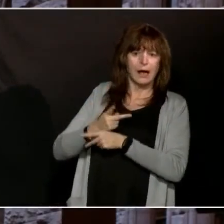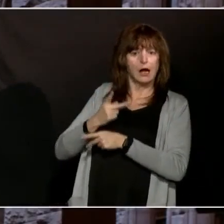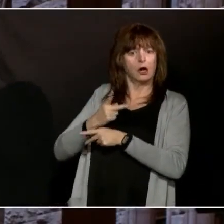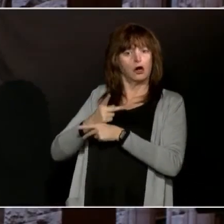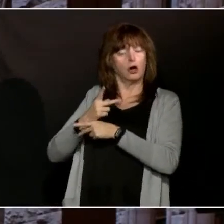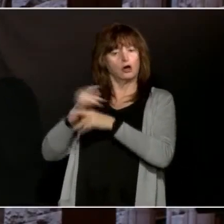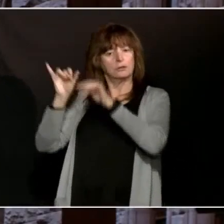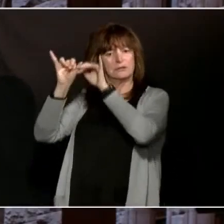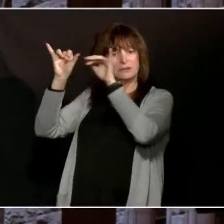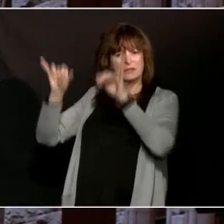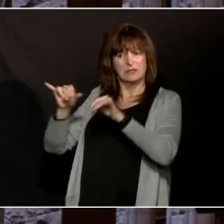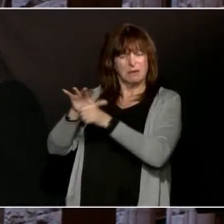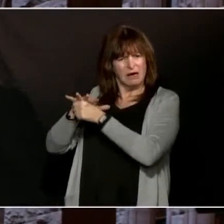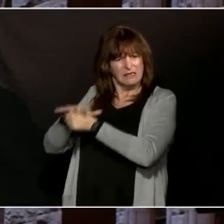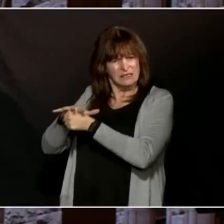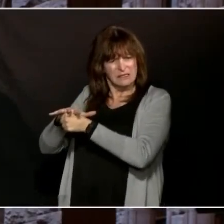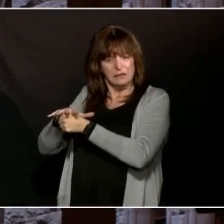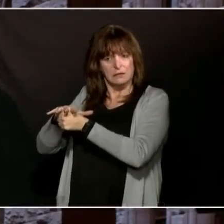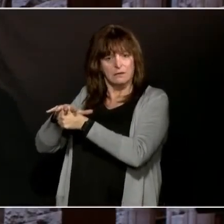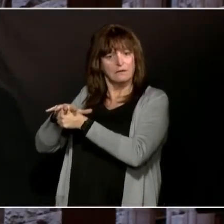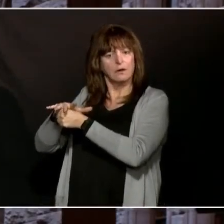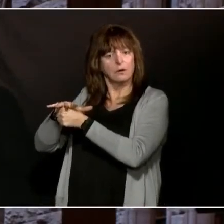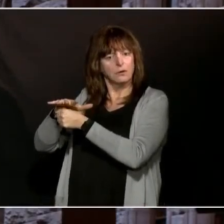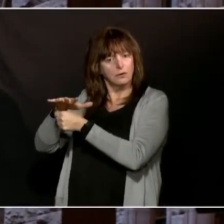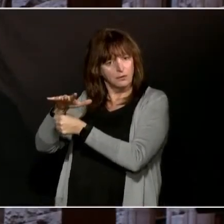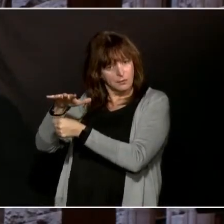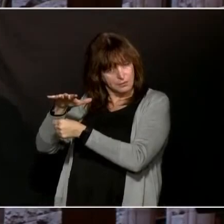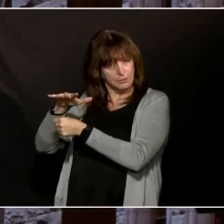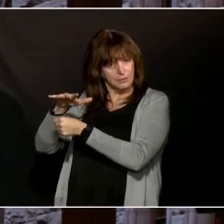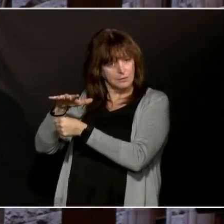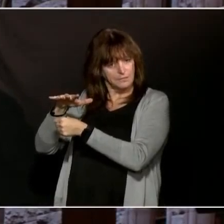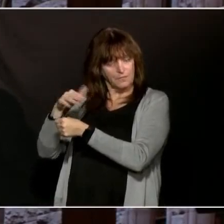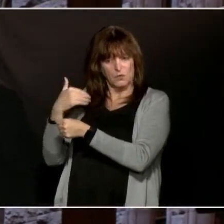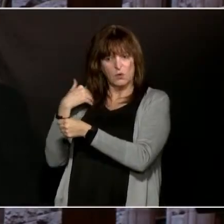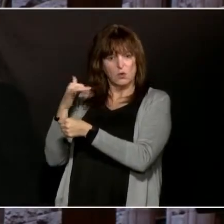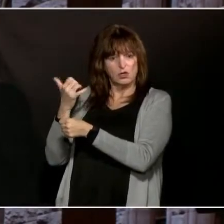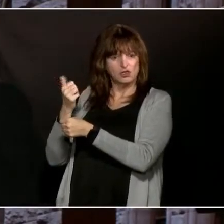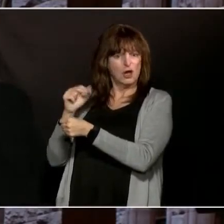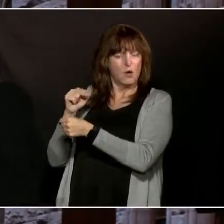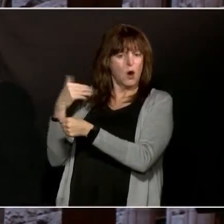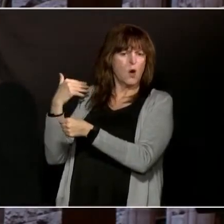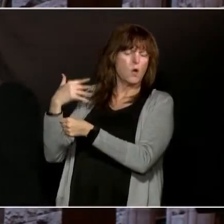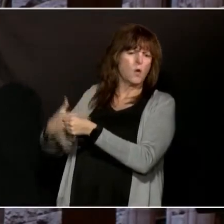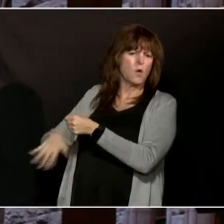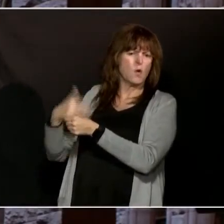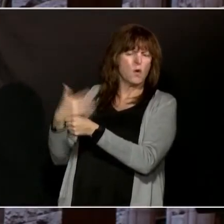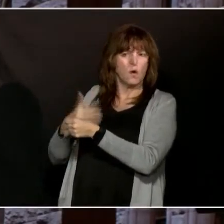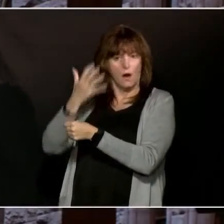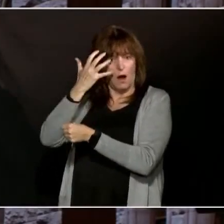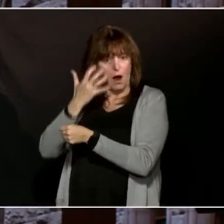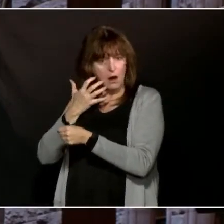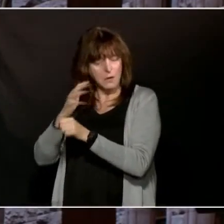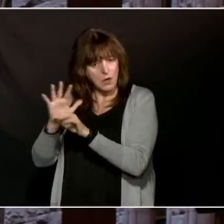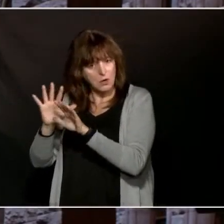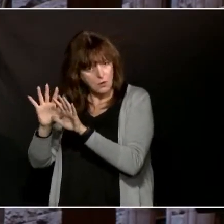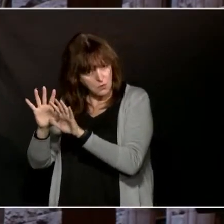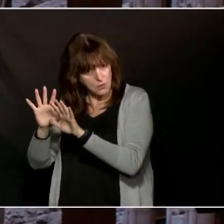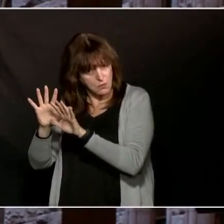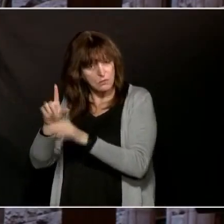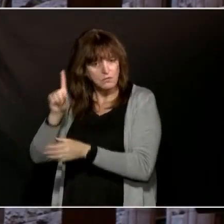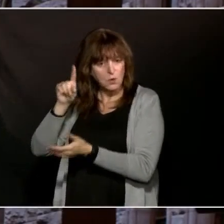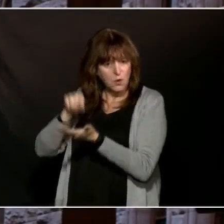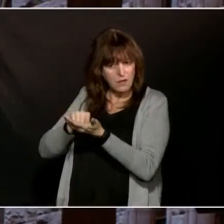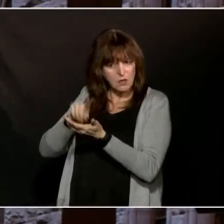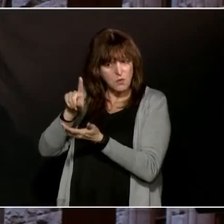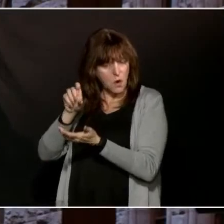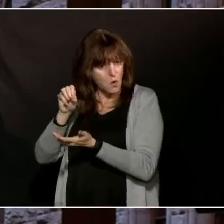parts of January. And we see that hospitalizations have come down. They're at 1,101 at the moment. And our ICU admissions, which remember we